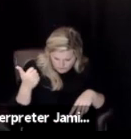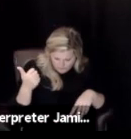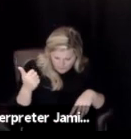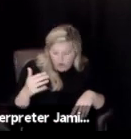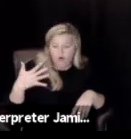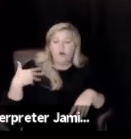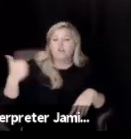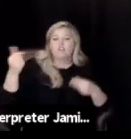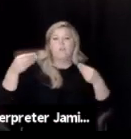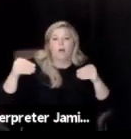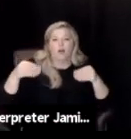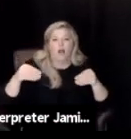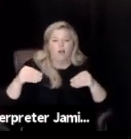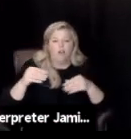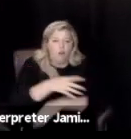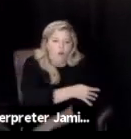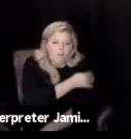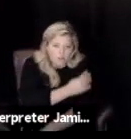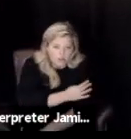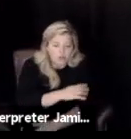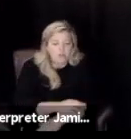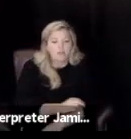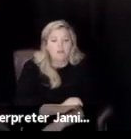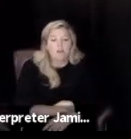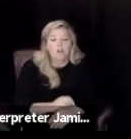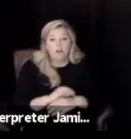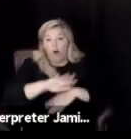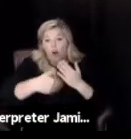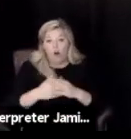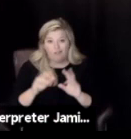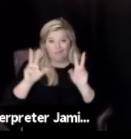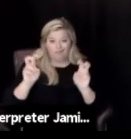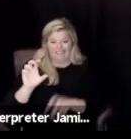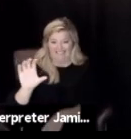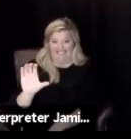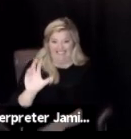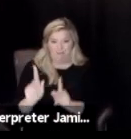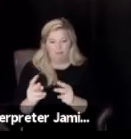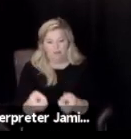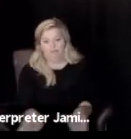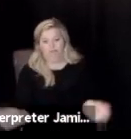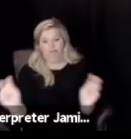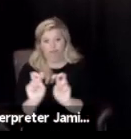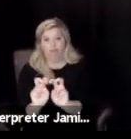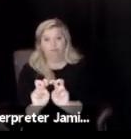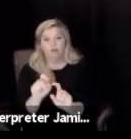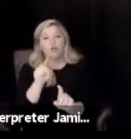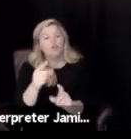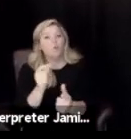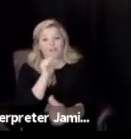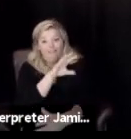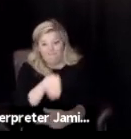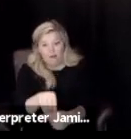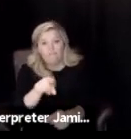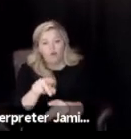Marketing Officer, right? So they're all at the table. Now, you are observing